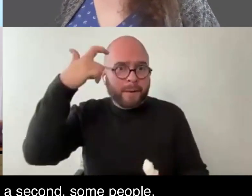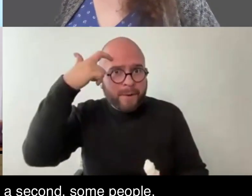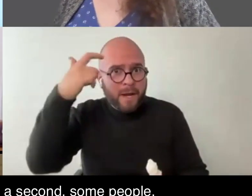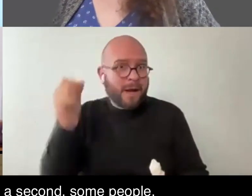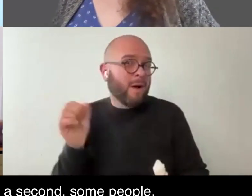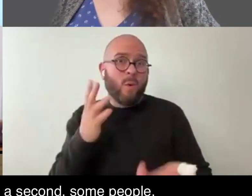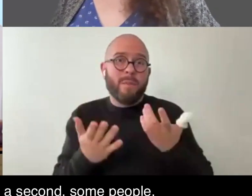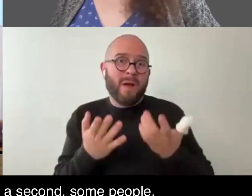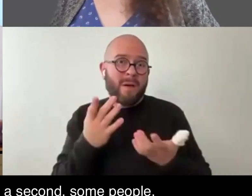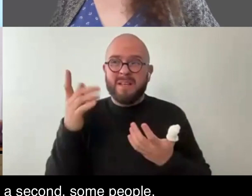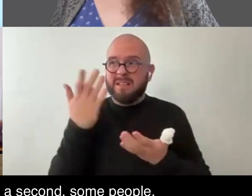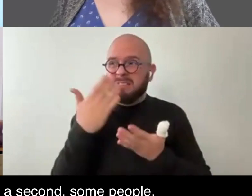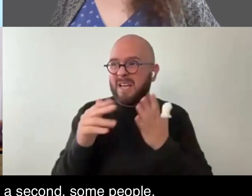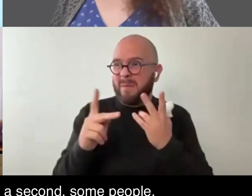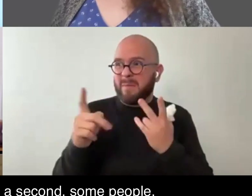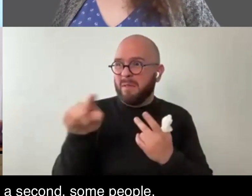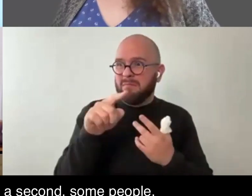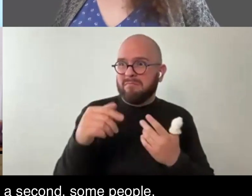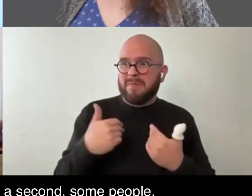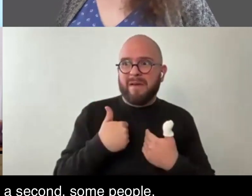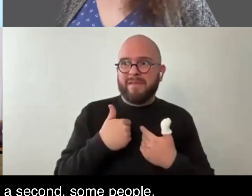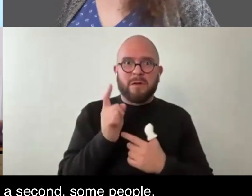Some people, who knows, right? But